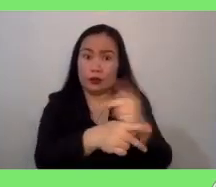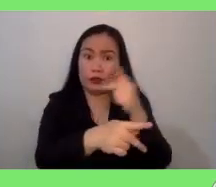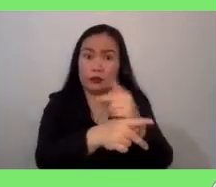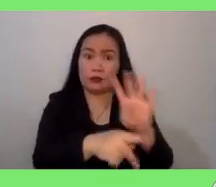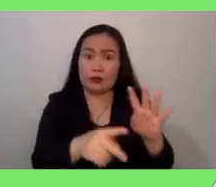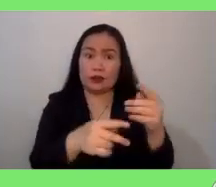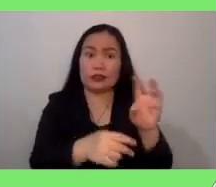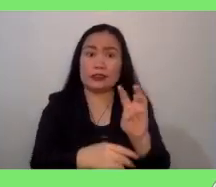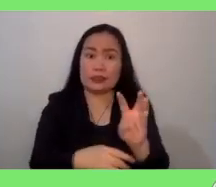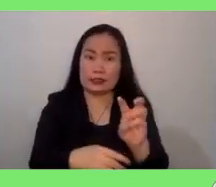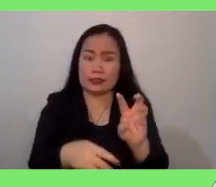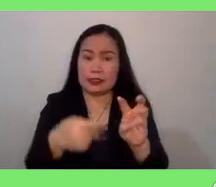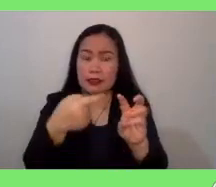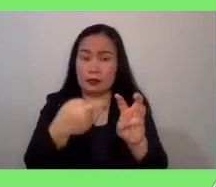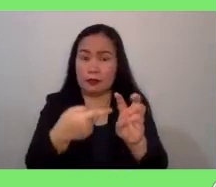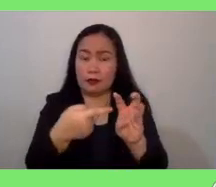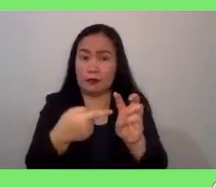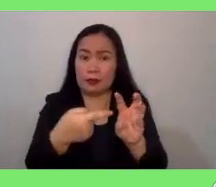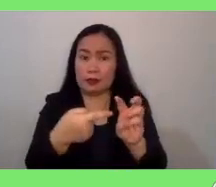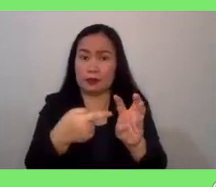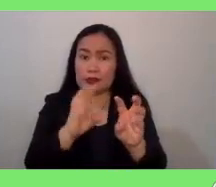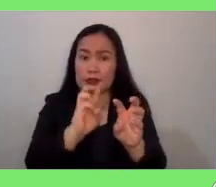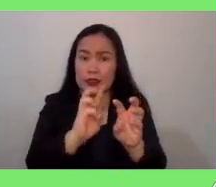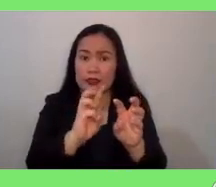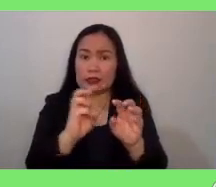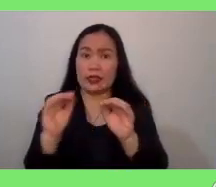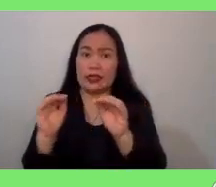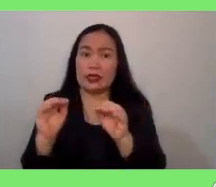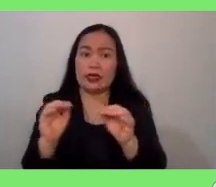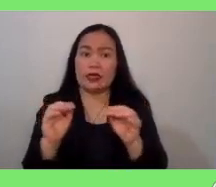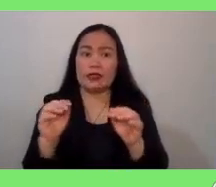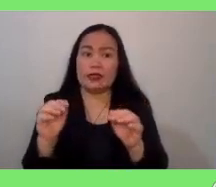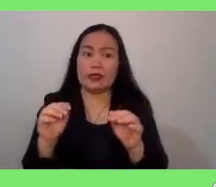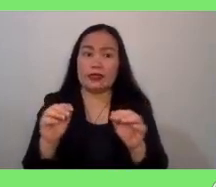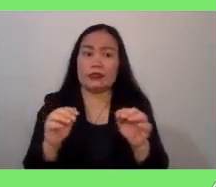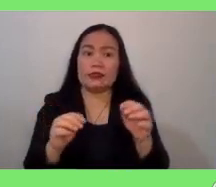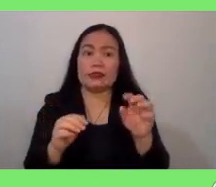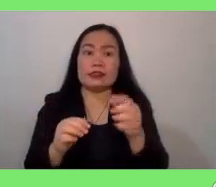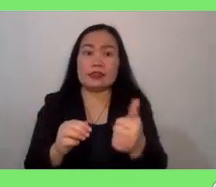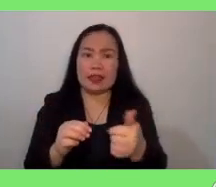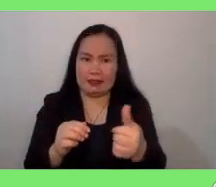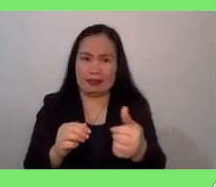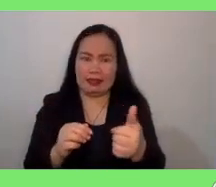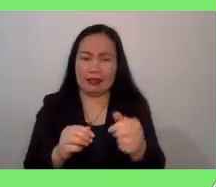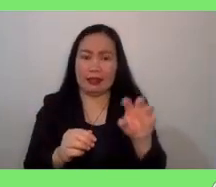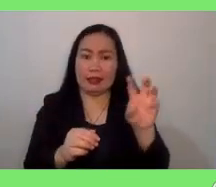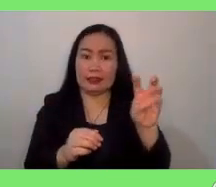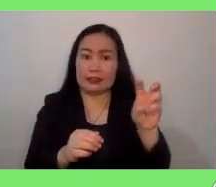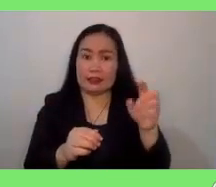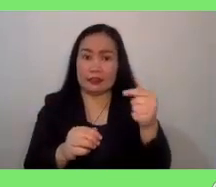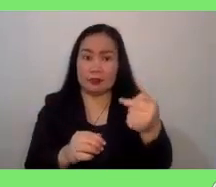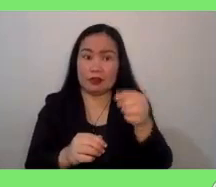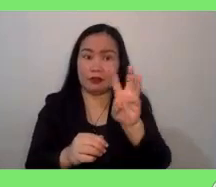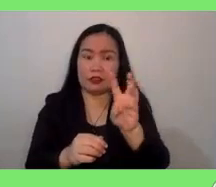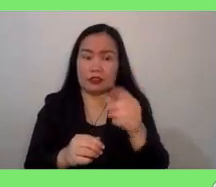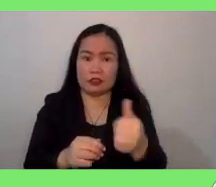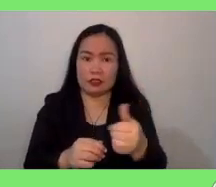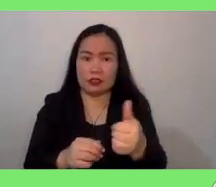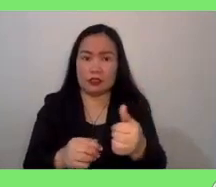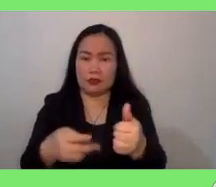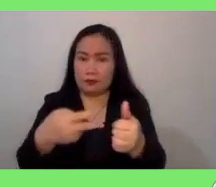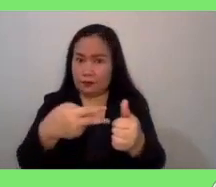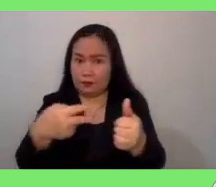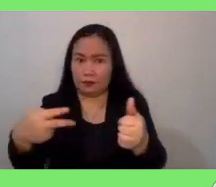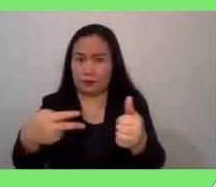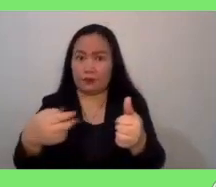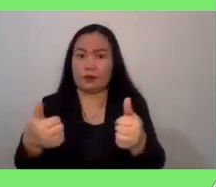4, this is 16. 16 minus 6, this is 10. Okay. So, I have here 10 is